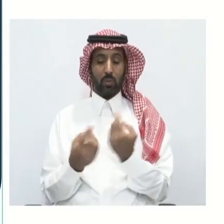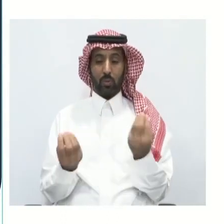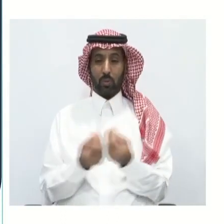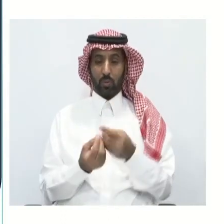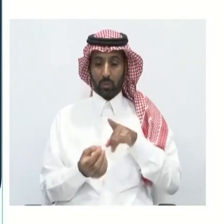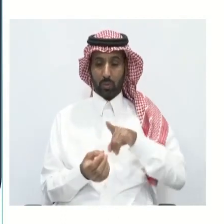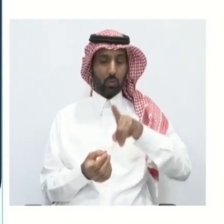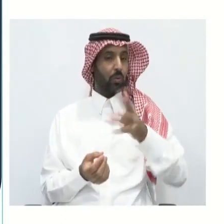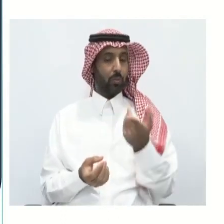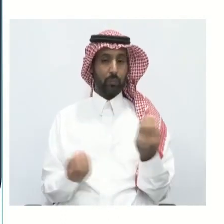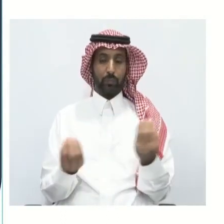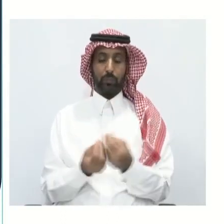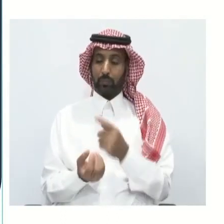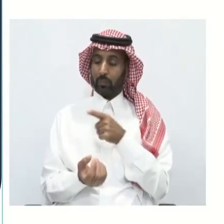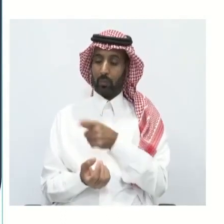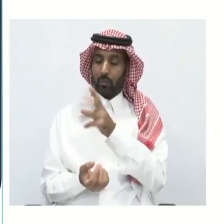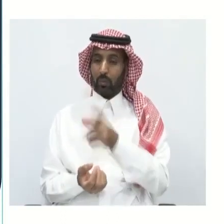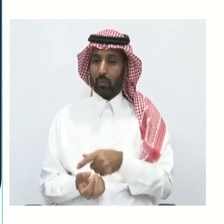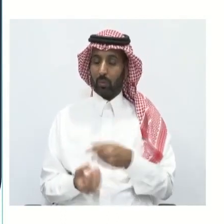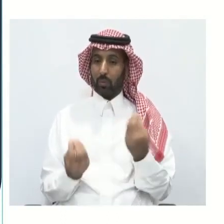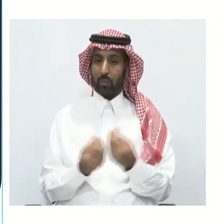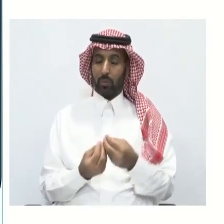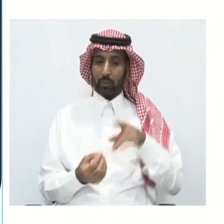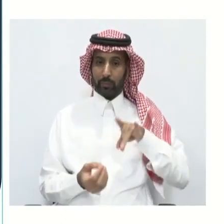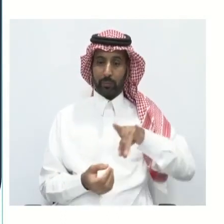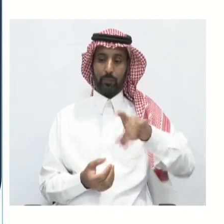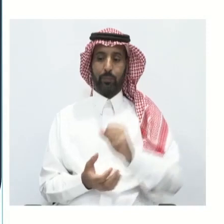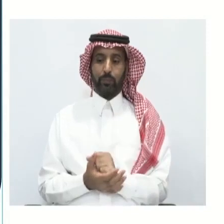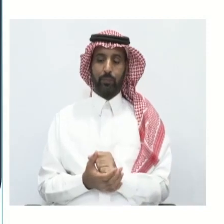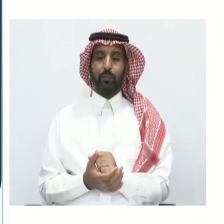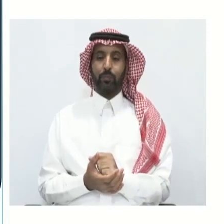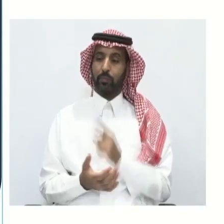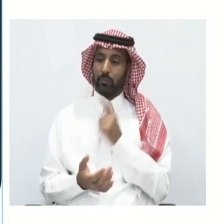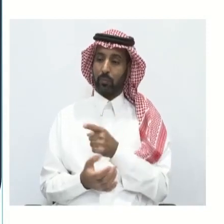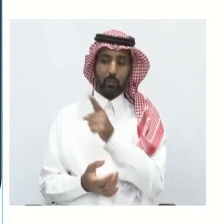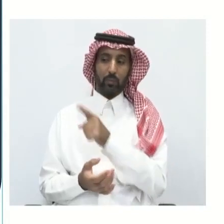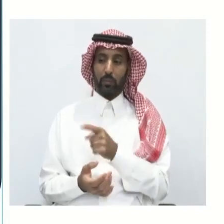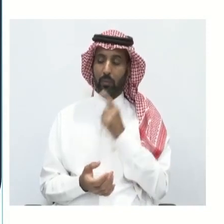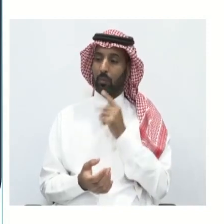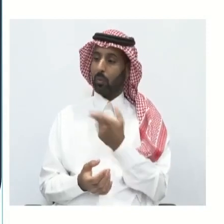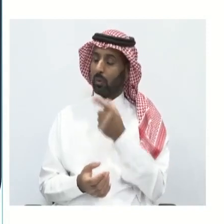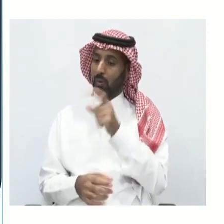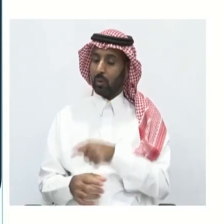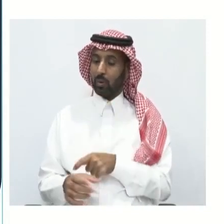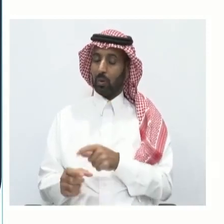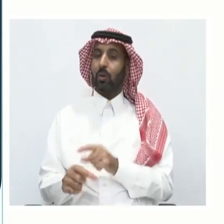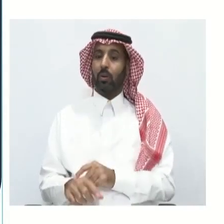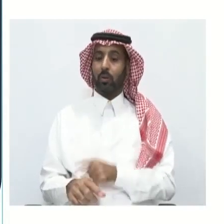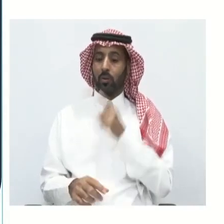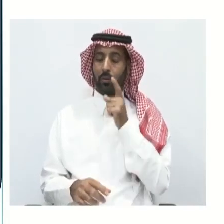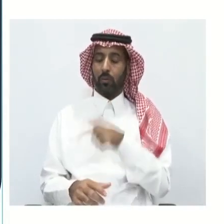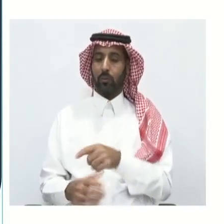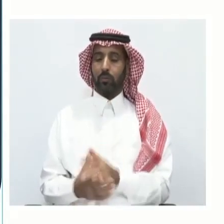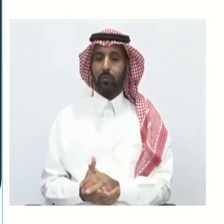them? Who is going to travel with them? Who is asking for a person? Who is